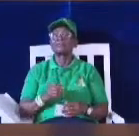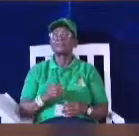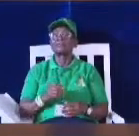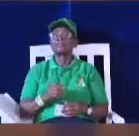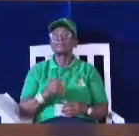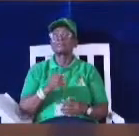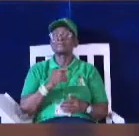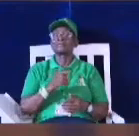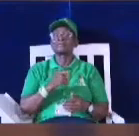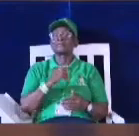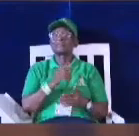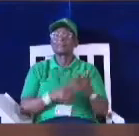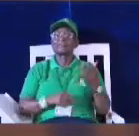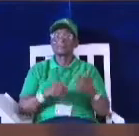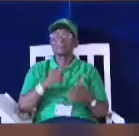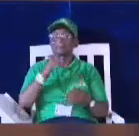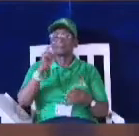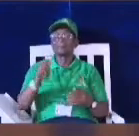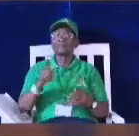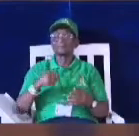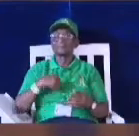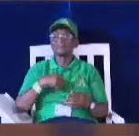What must we know